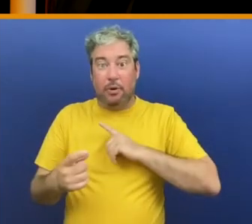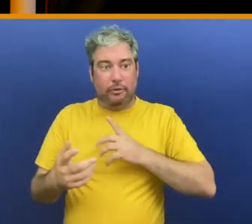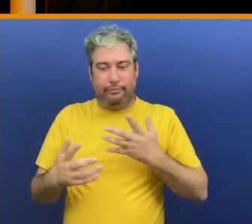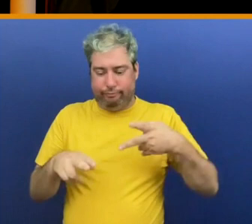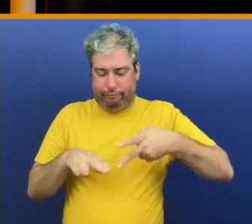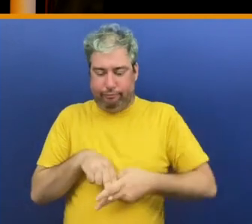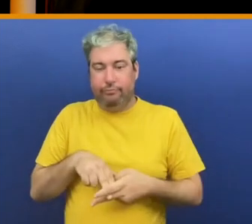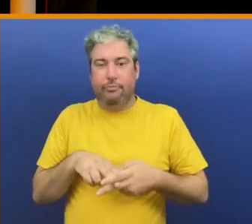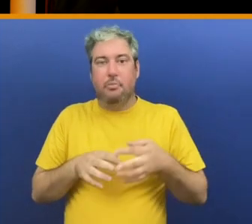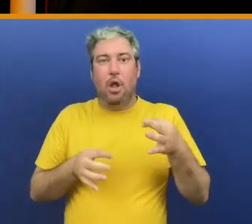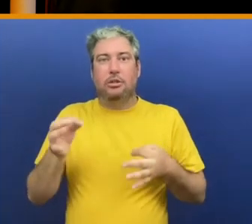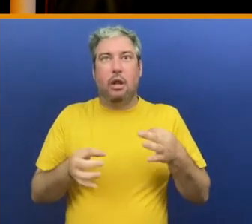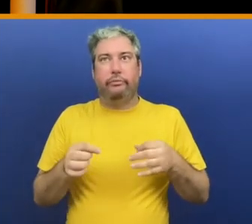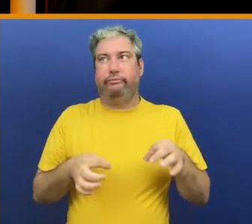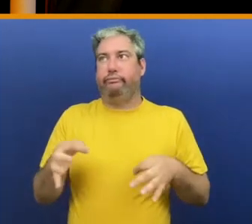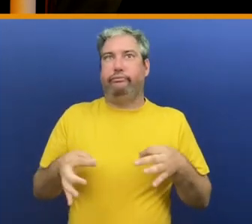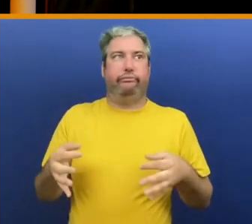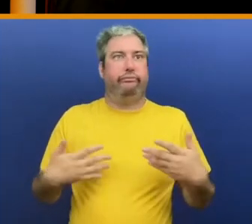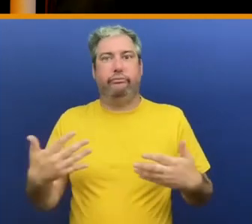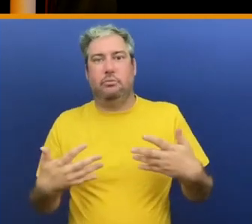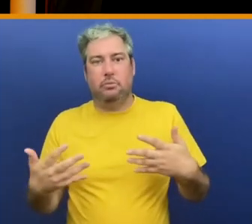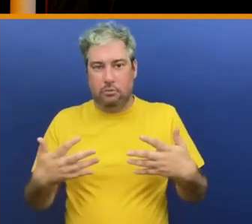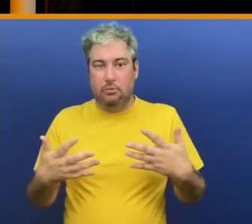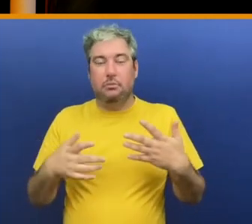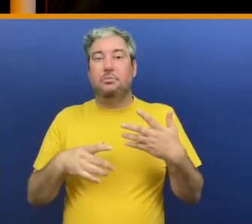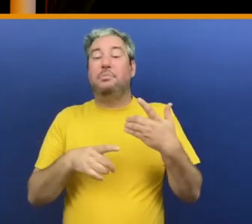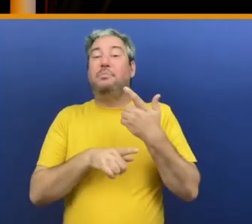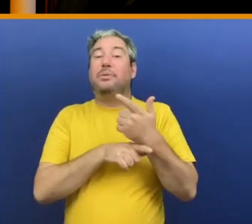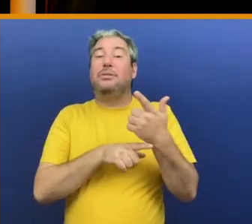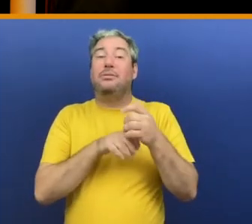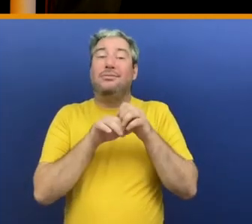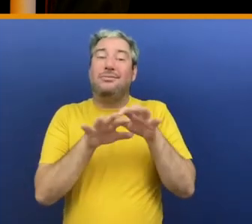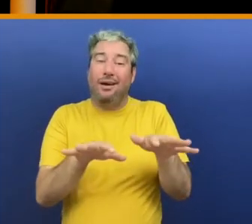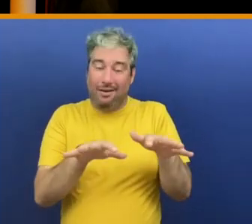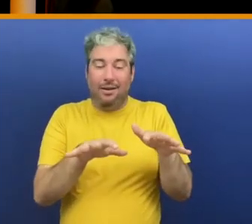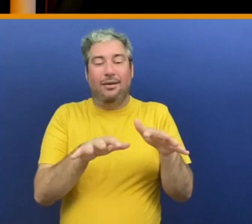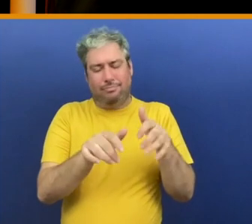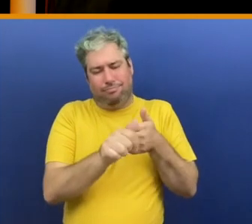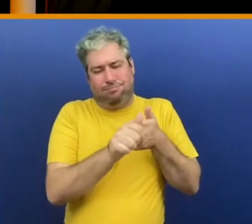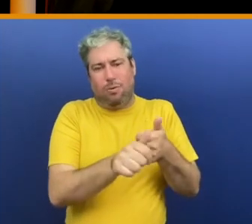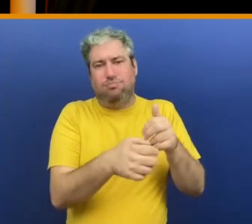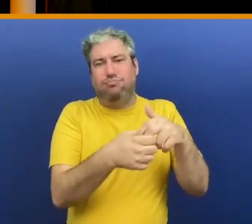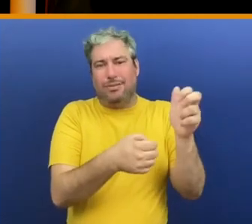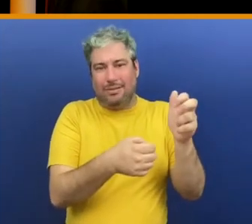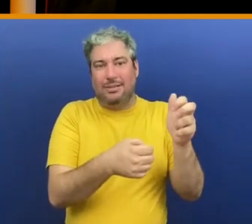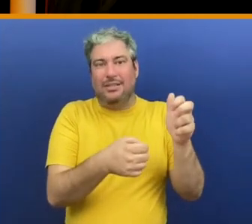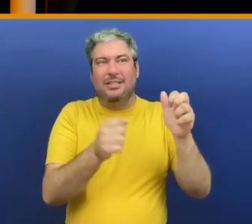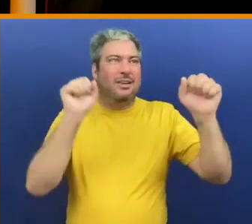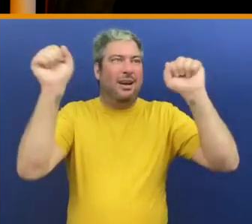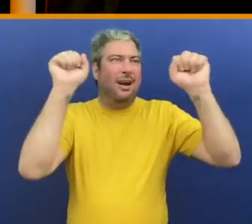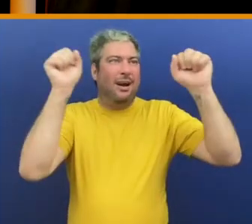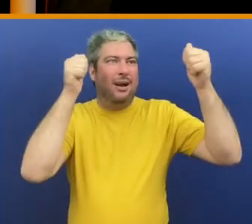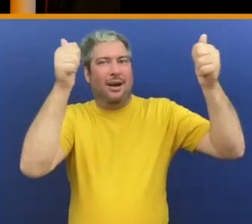is broadly pro-Brexit, is a cheerleader for things which largely have been spun by the government as favourable when